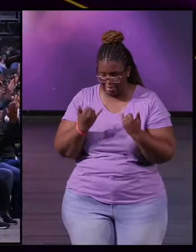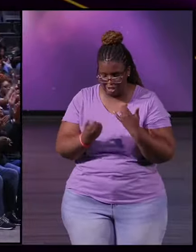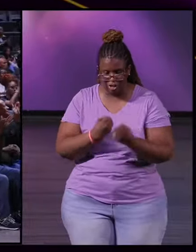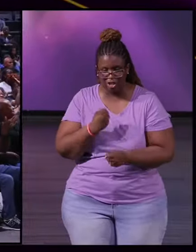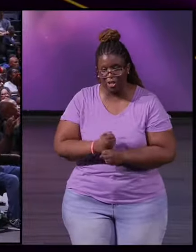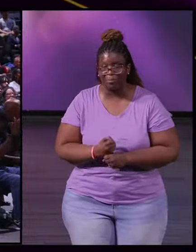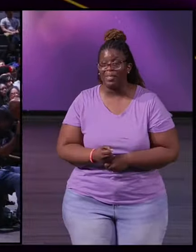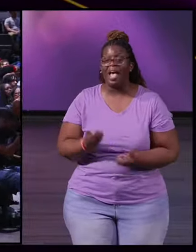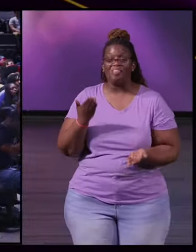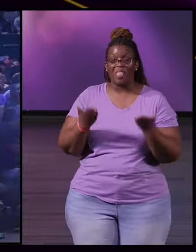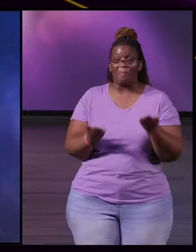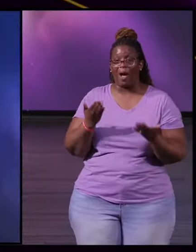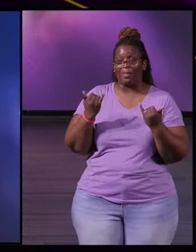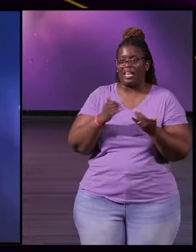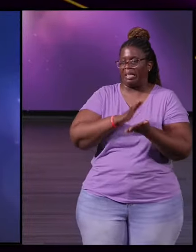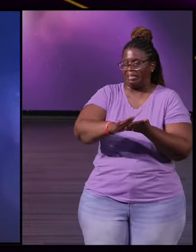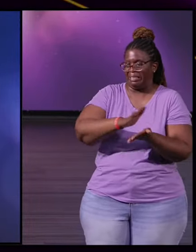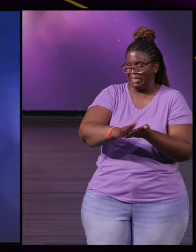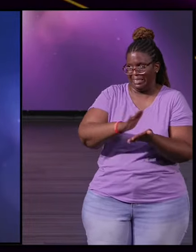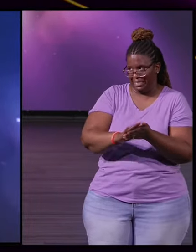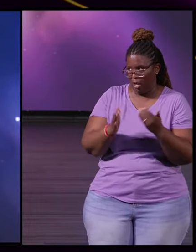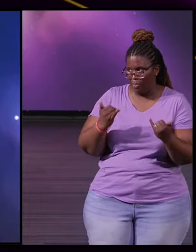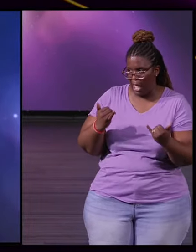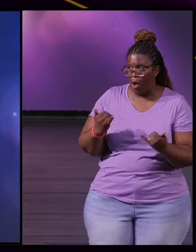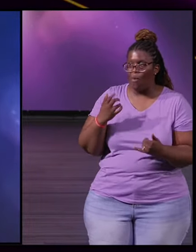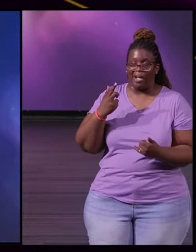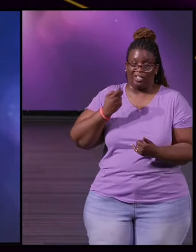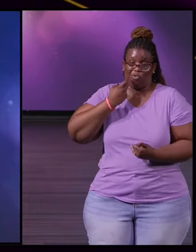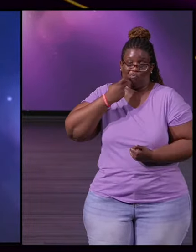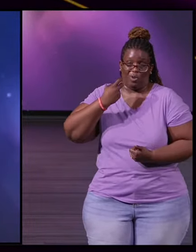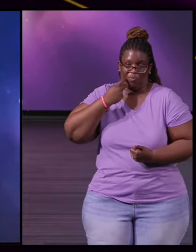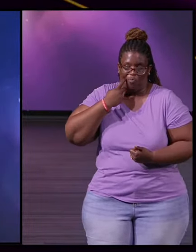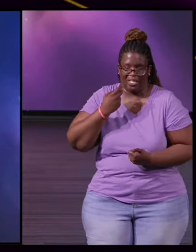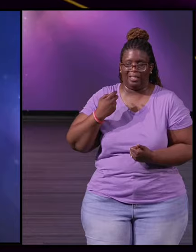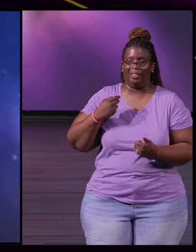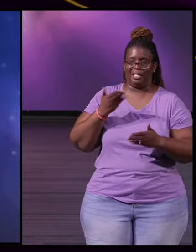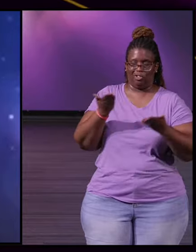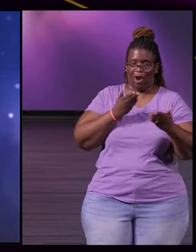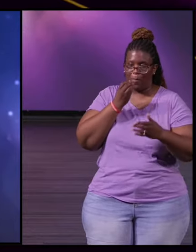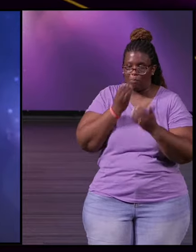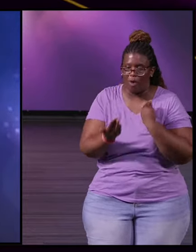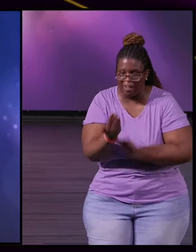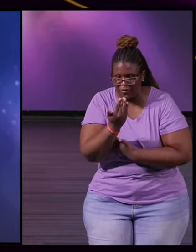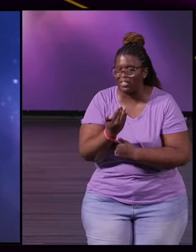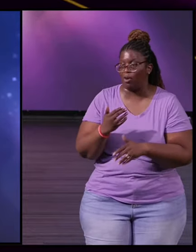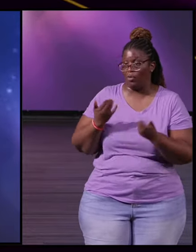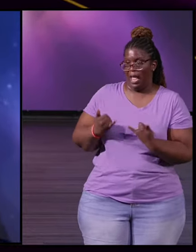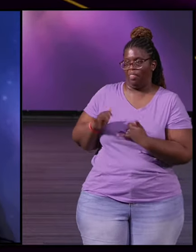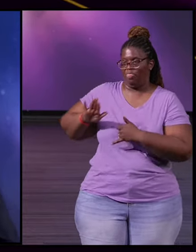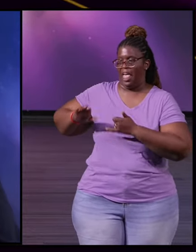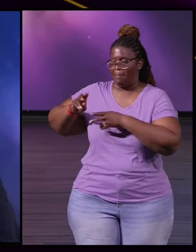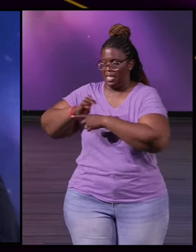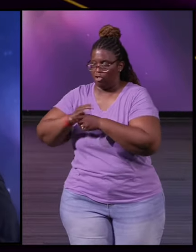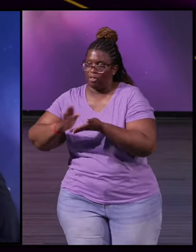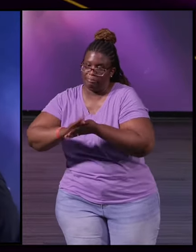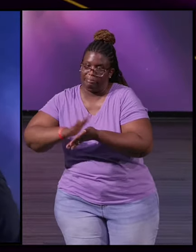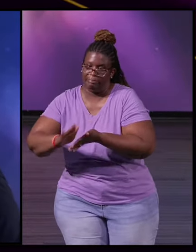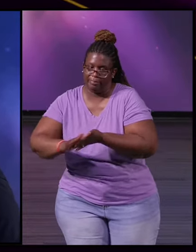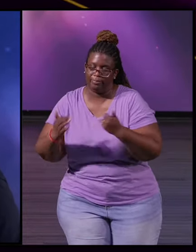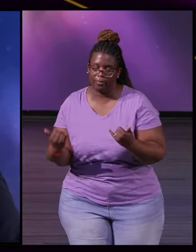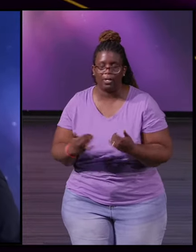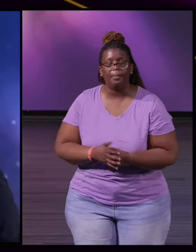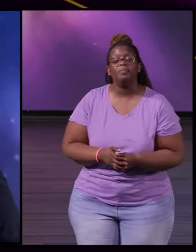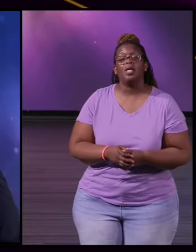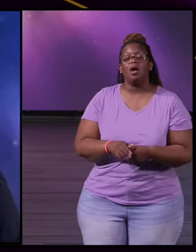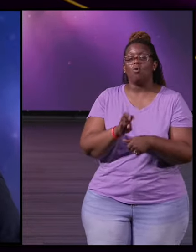And they're probably right now cleaning up after breakfast because they are servant servants, right? And then we also want to make sure, because during the Words Have Honors, we